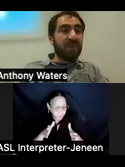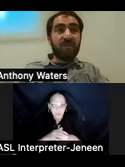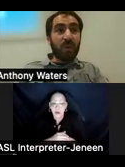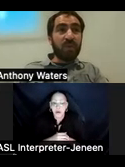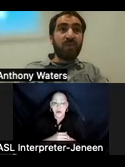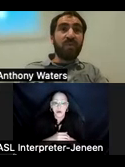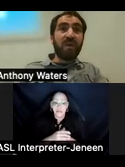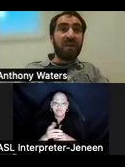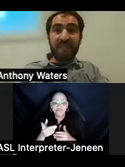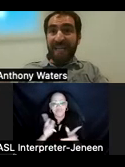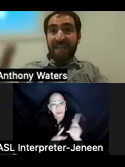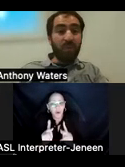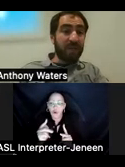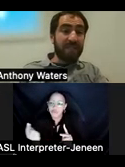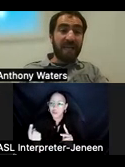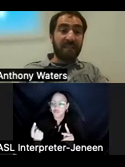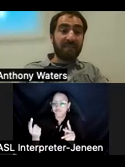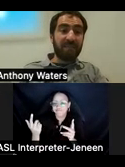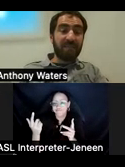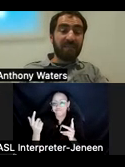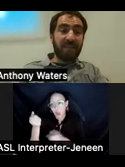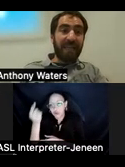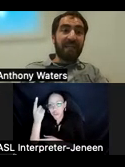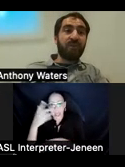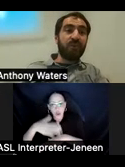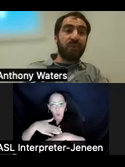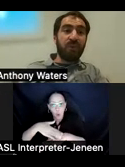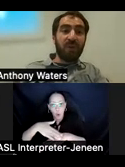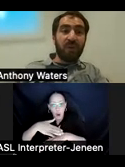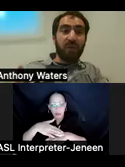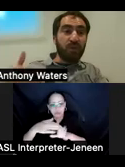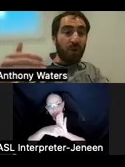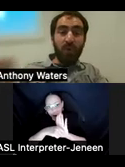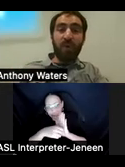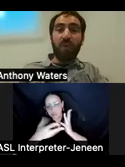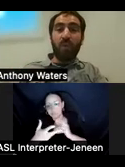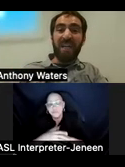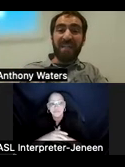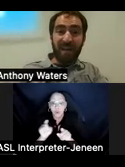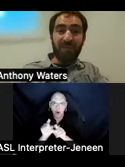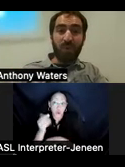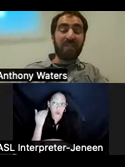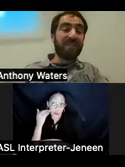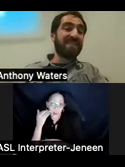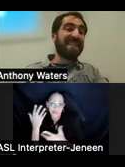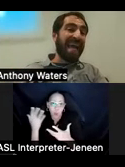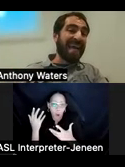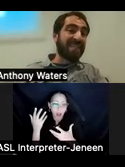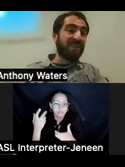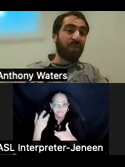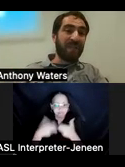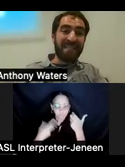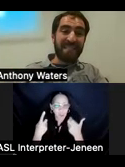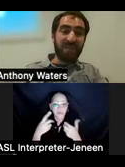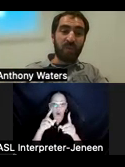They're just folks who understand the warning signs and who know what tough questions to